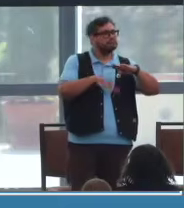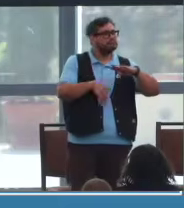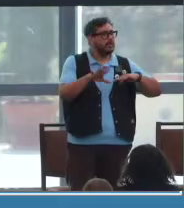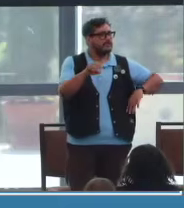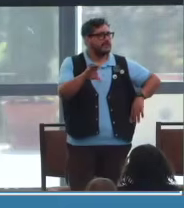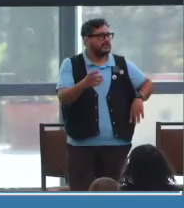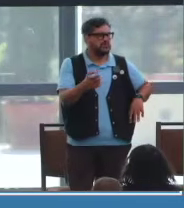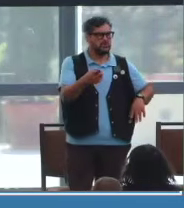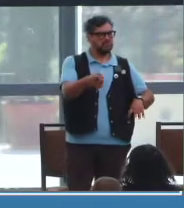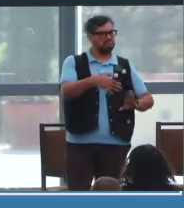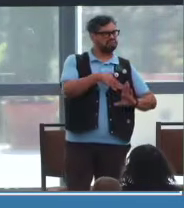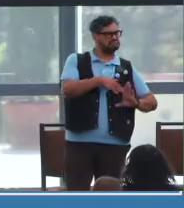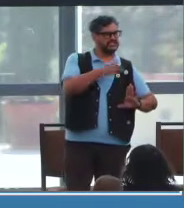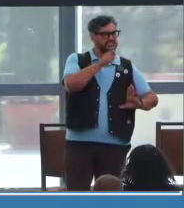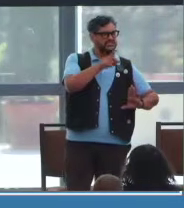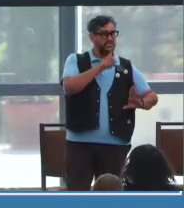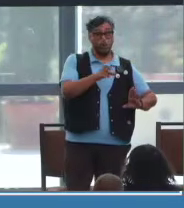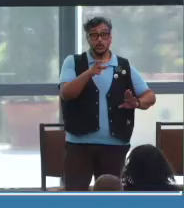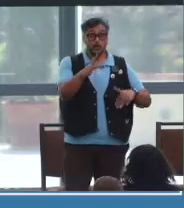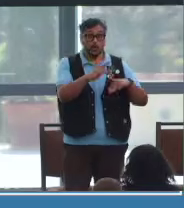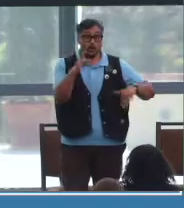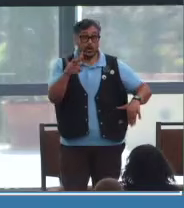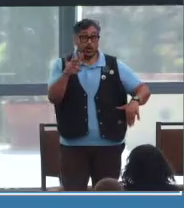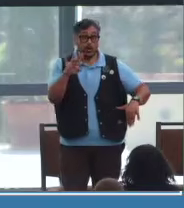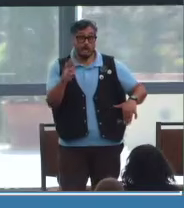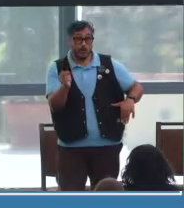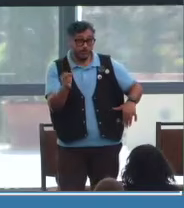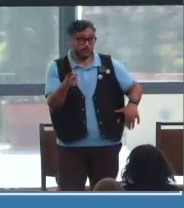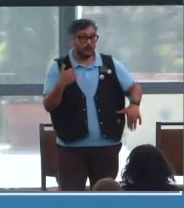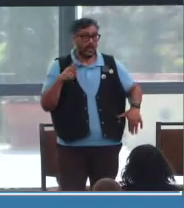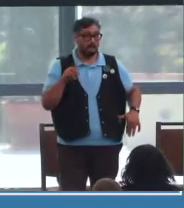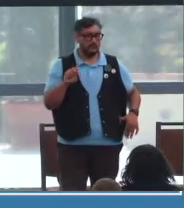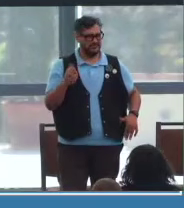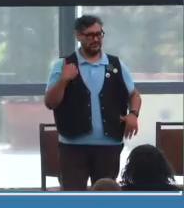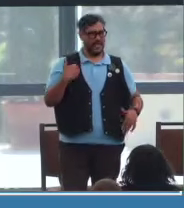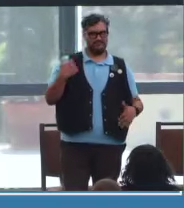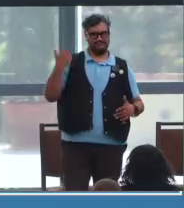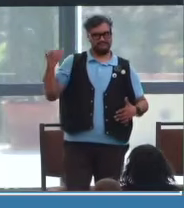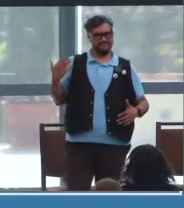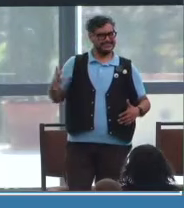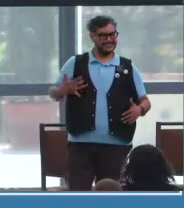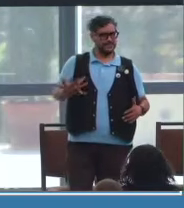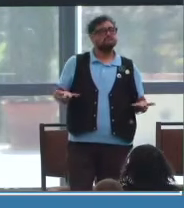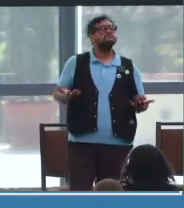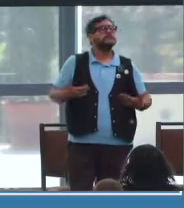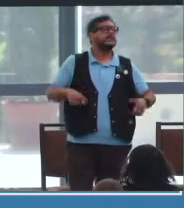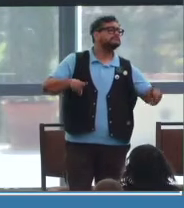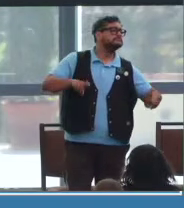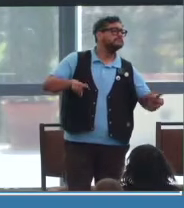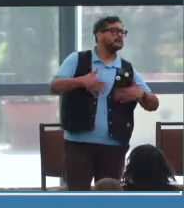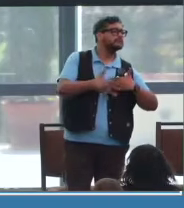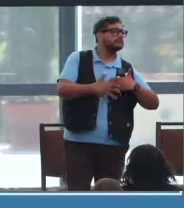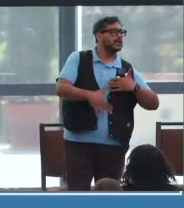just not sure, or if you're in your early 40s with lupus and start having some of these symptoms, you can do a blood test and test